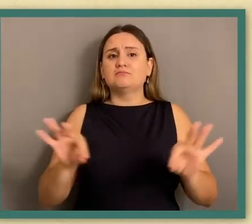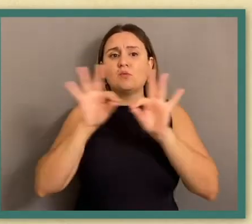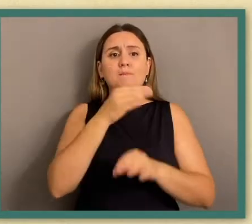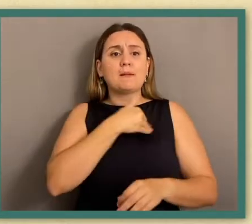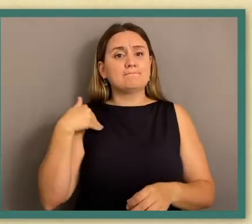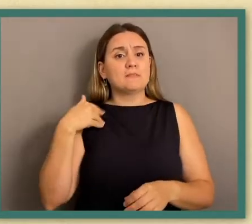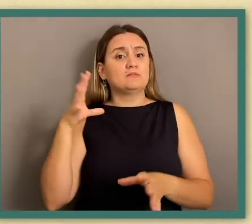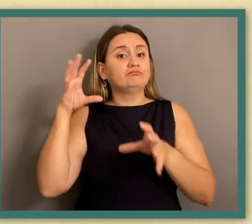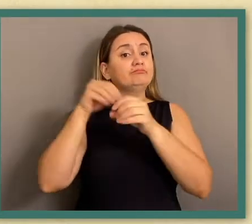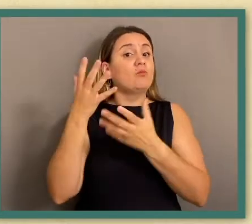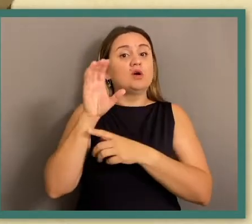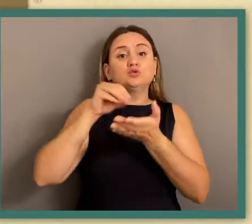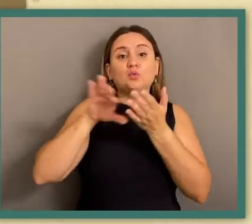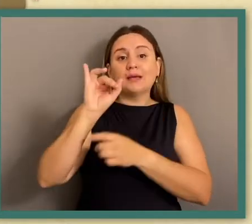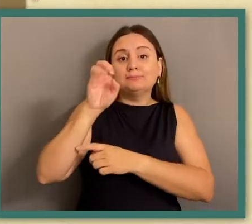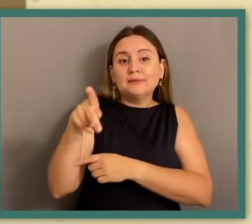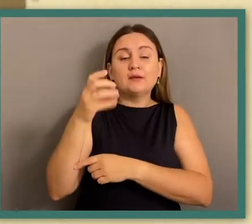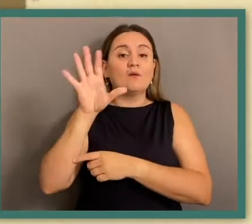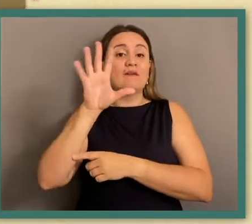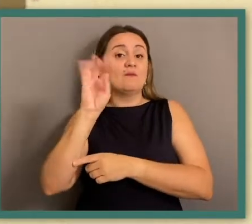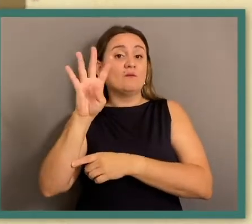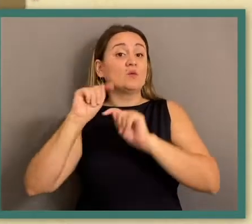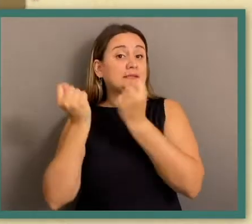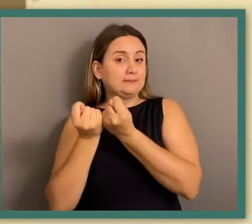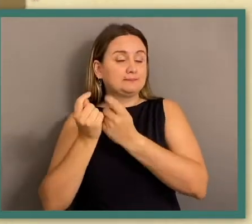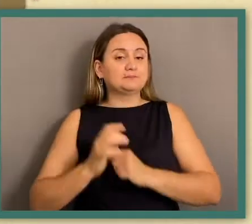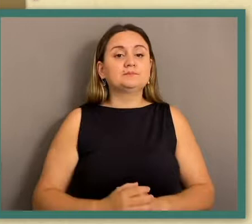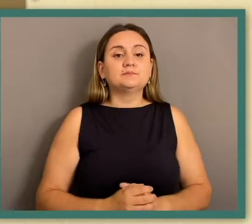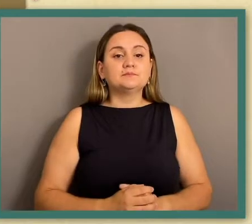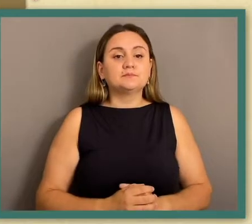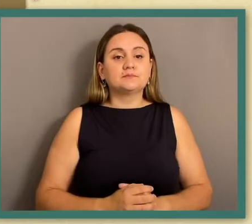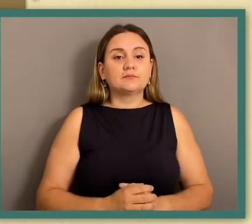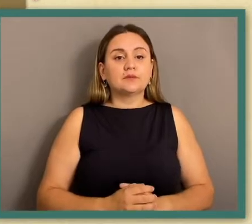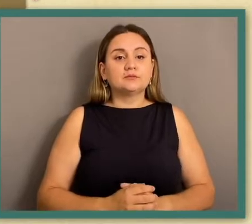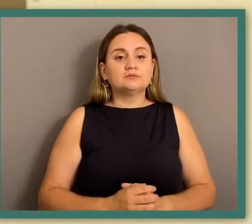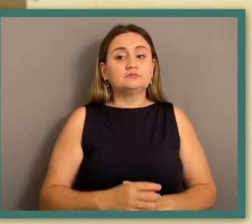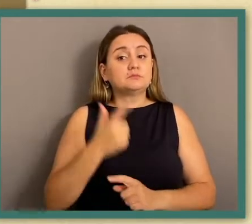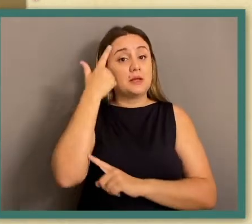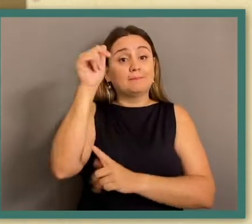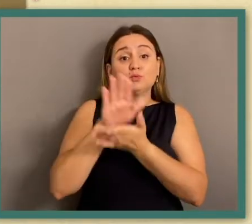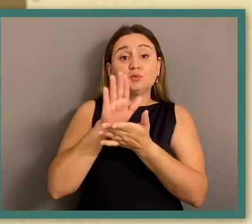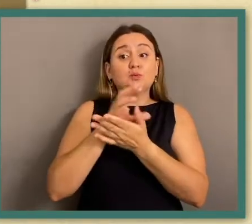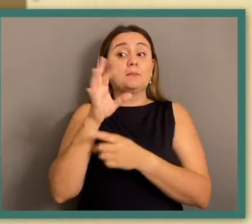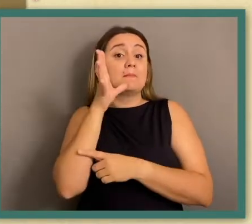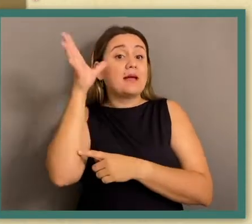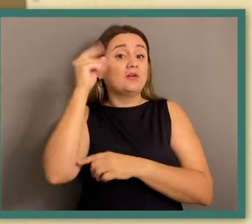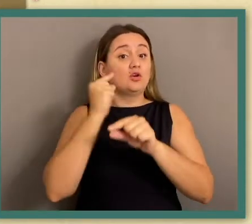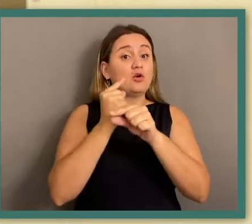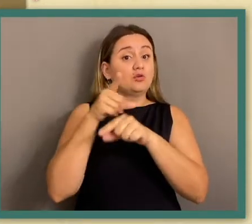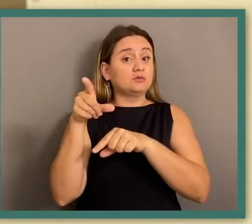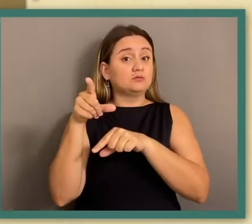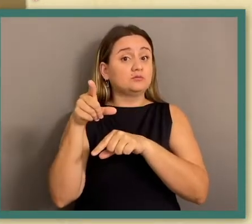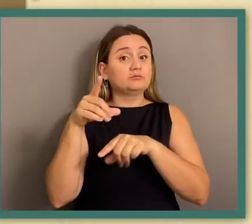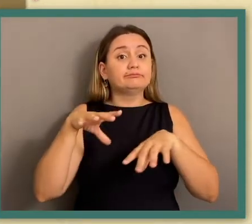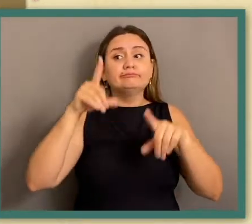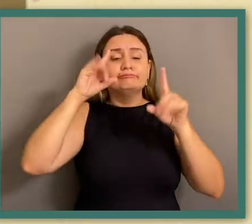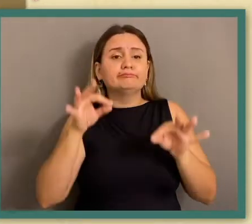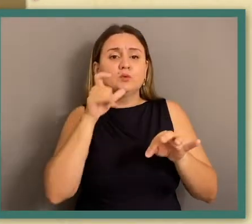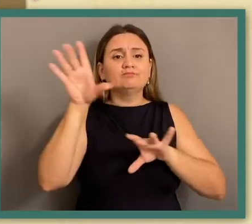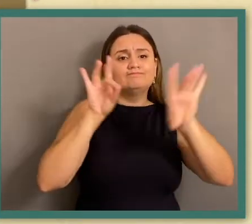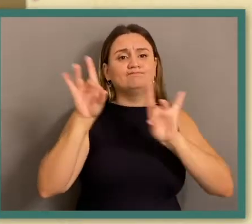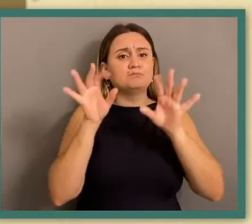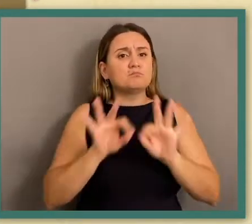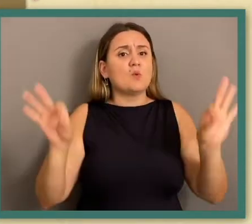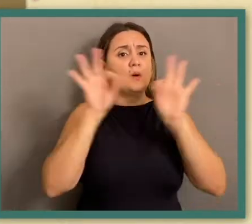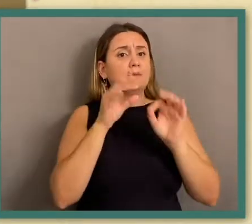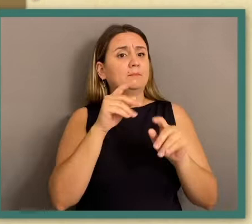and any relevant members of the student's IEP or 504 team. It is up to the school and the parent or guardian to